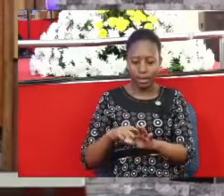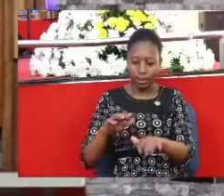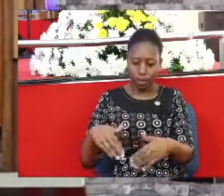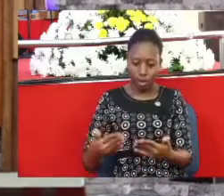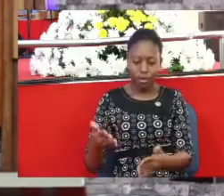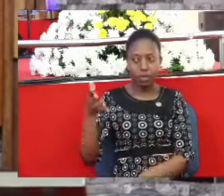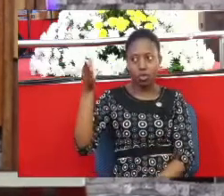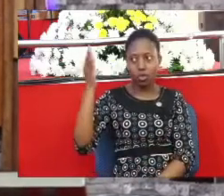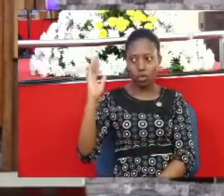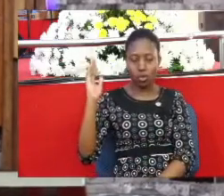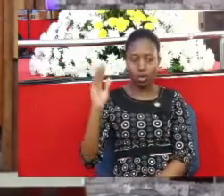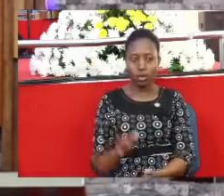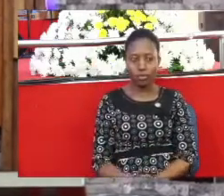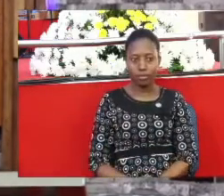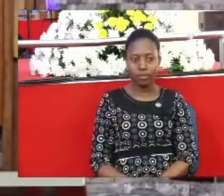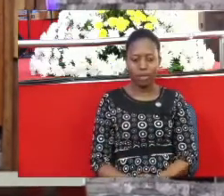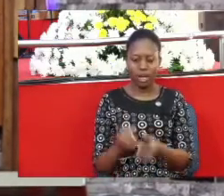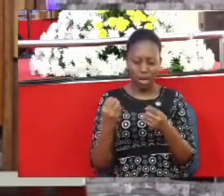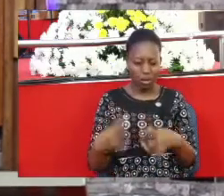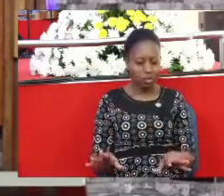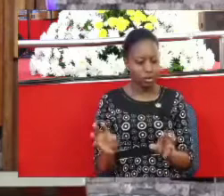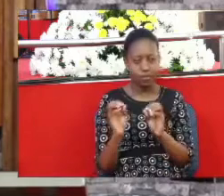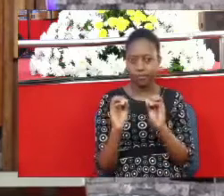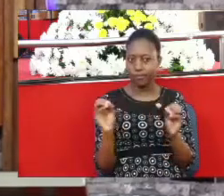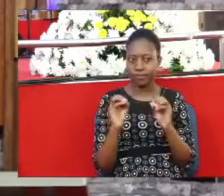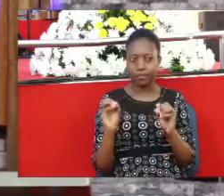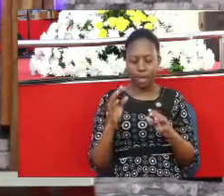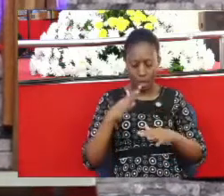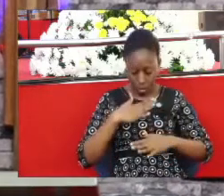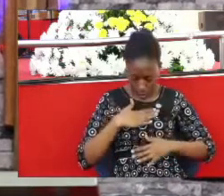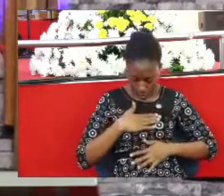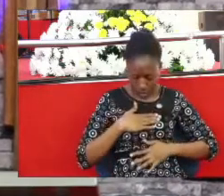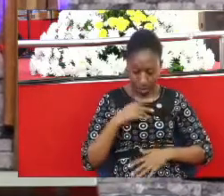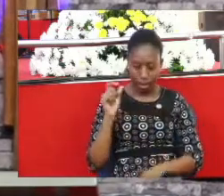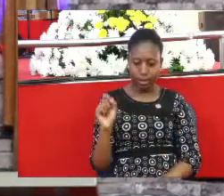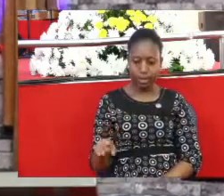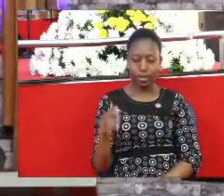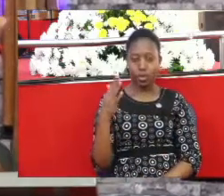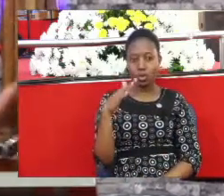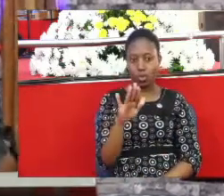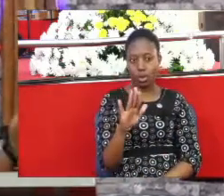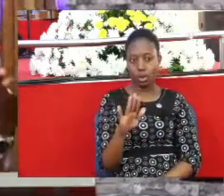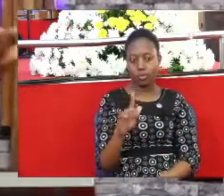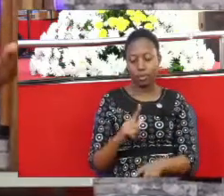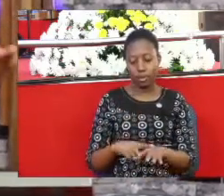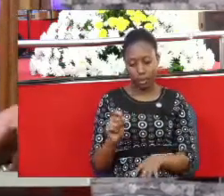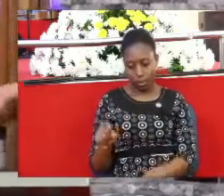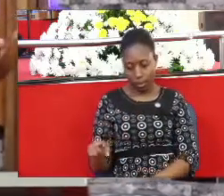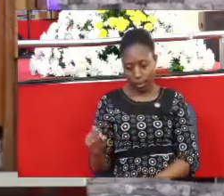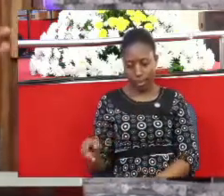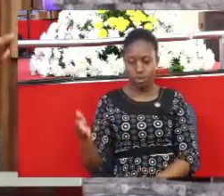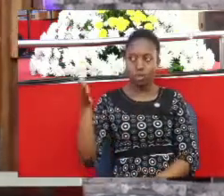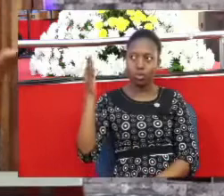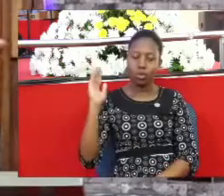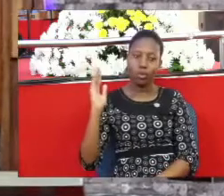just throw it. I will honor my seed. You honor your seed. Una honor seed yako.